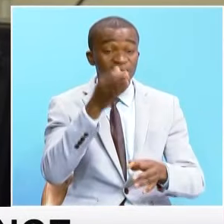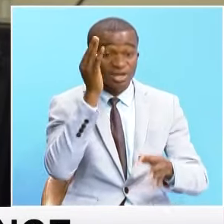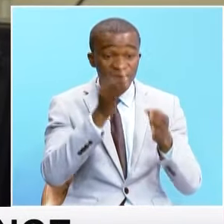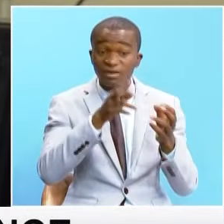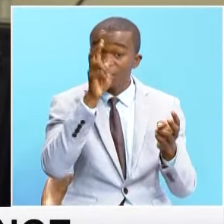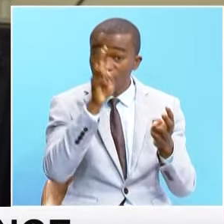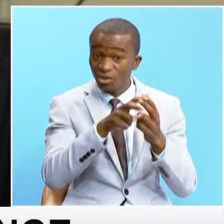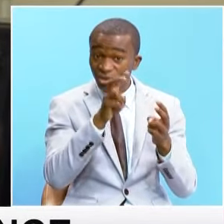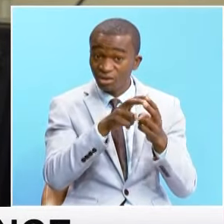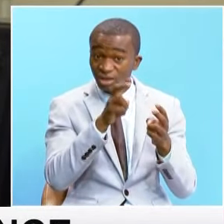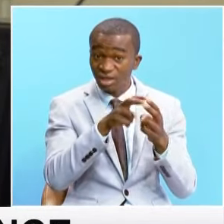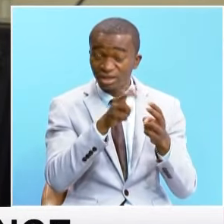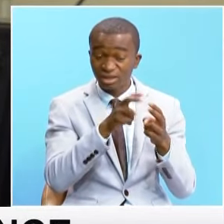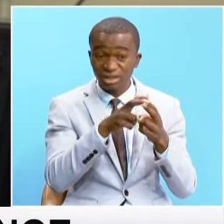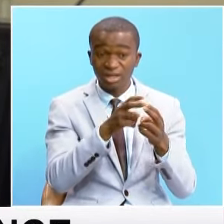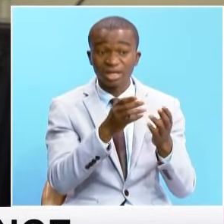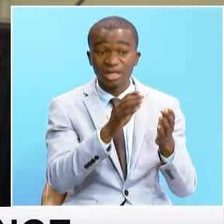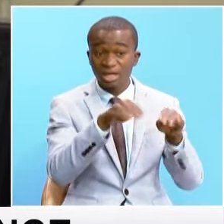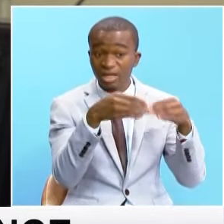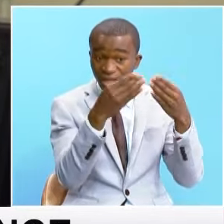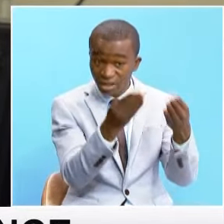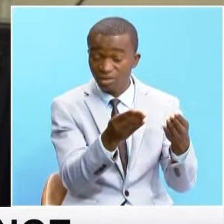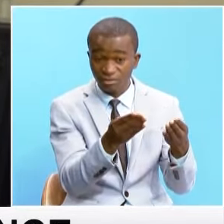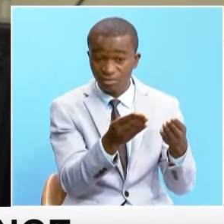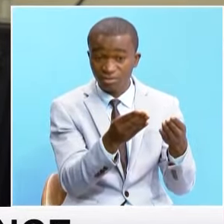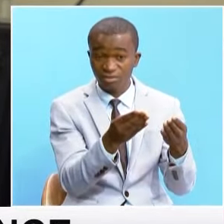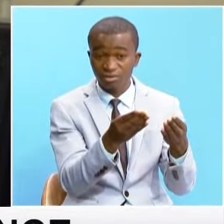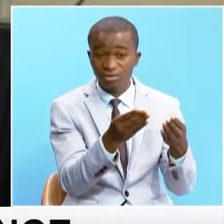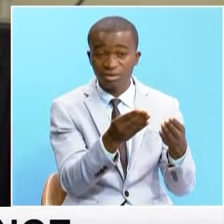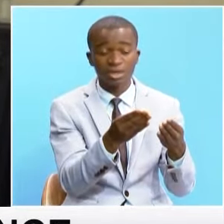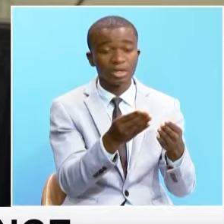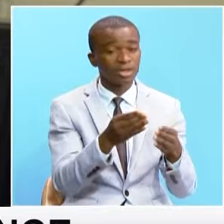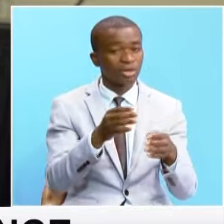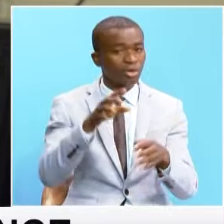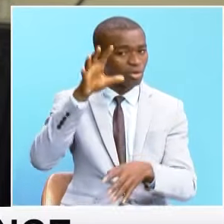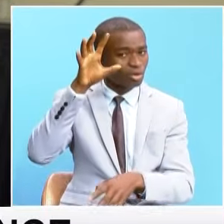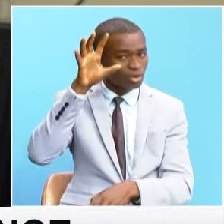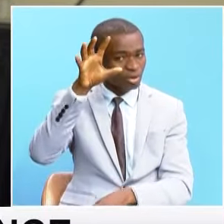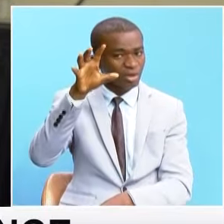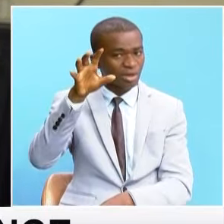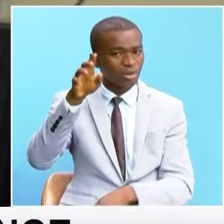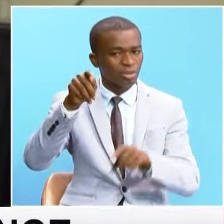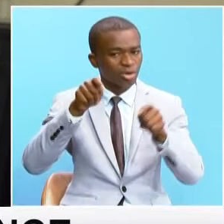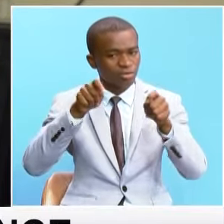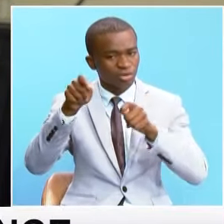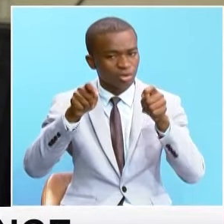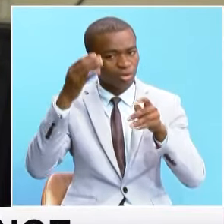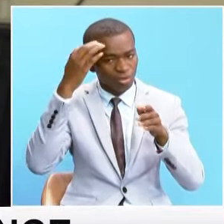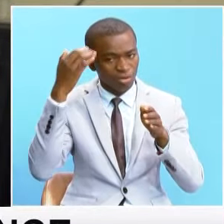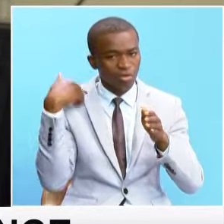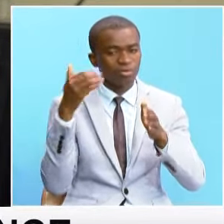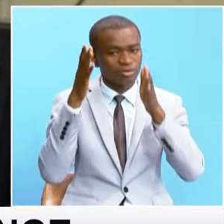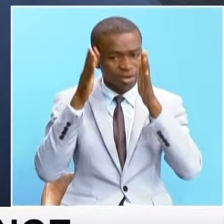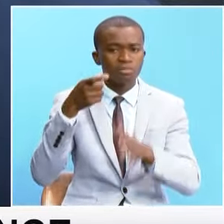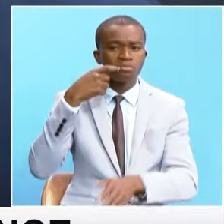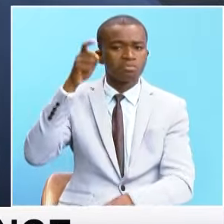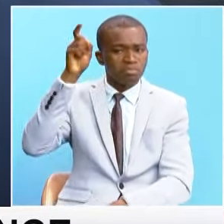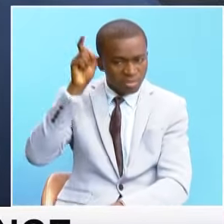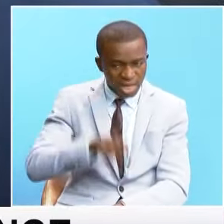is being earmarked in a particular province, the provincial controlling officers must be involved actively.